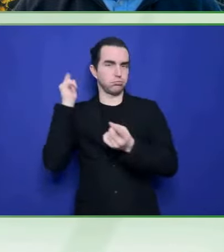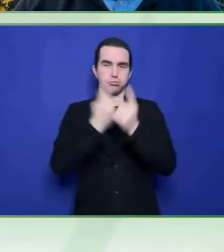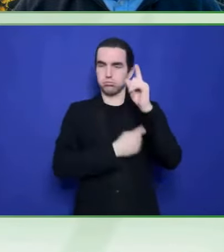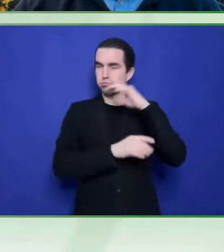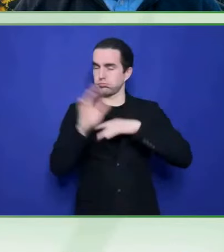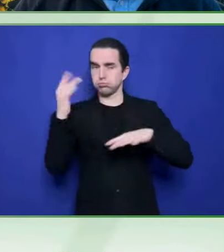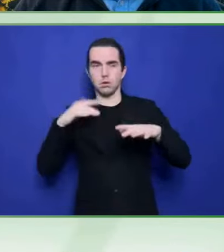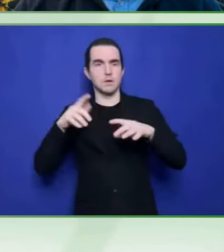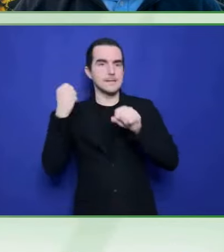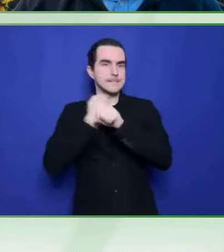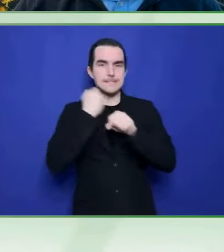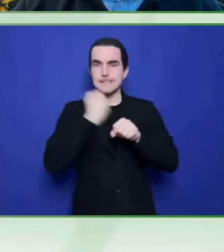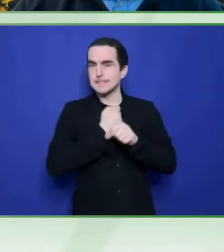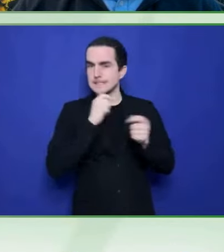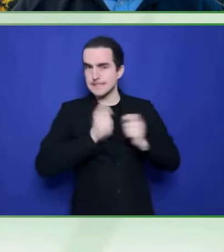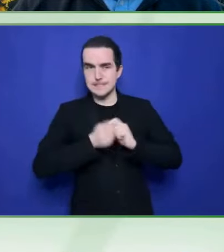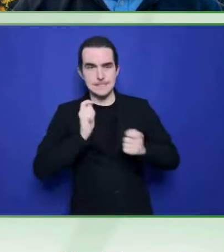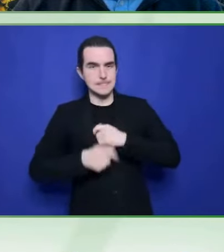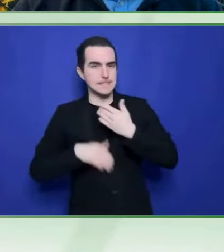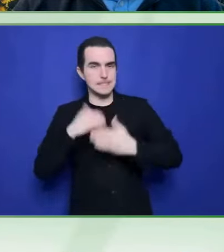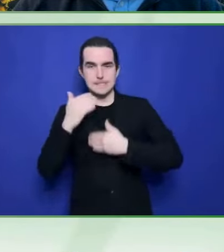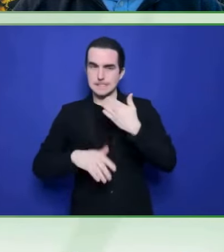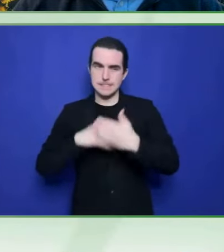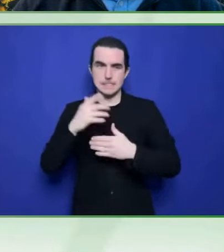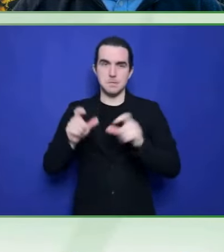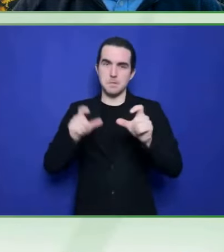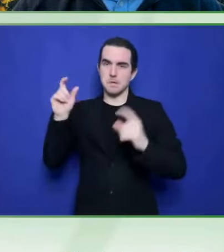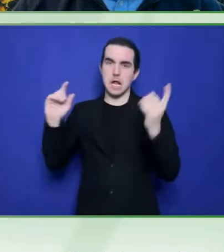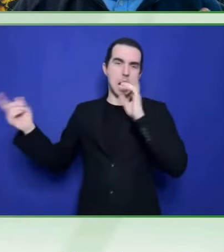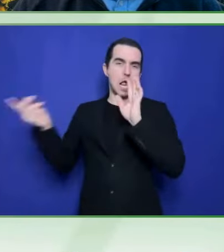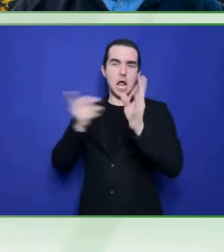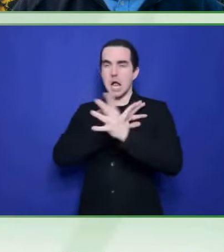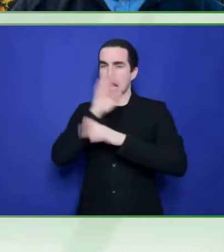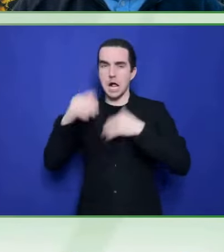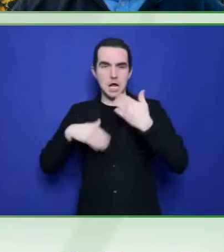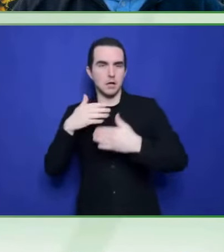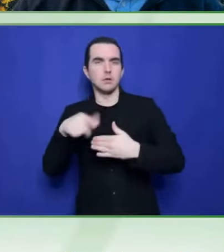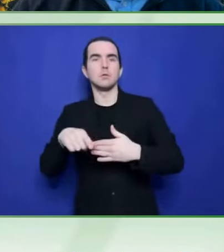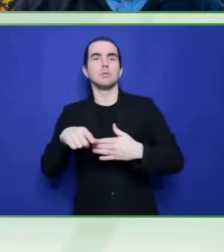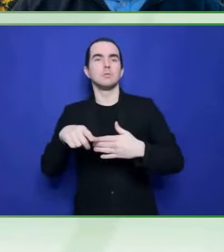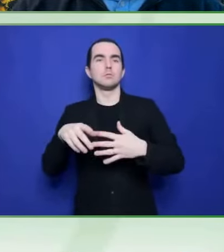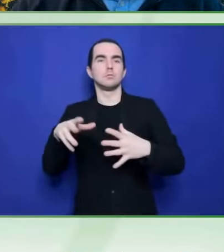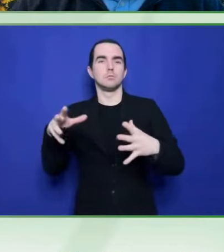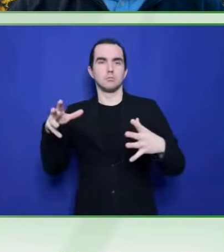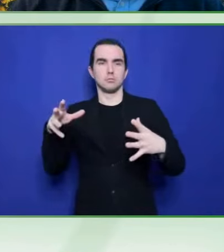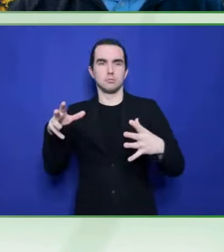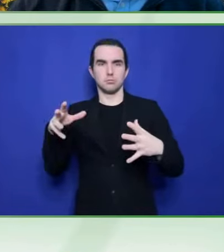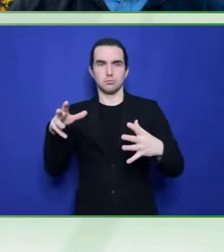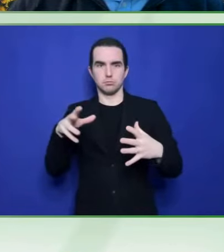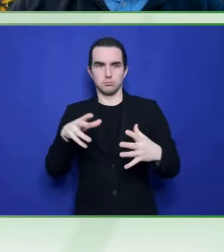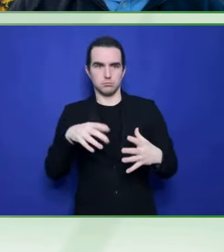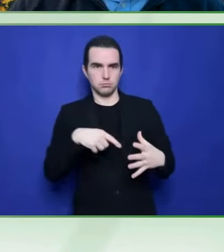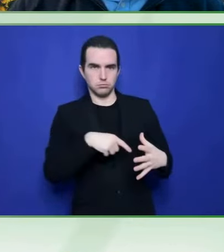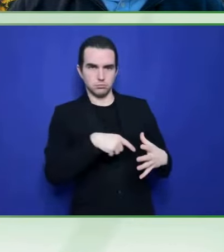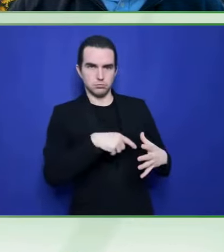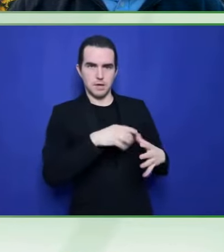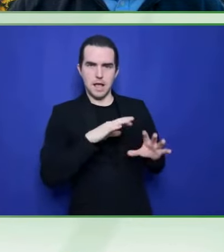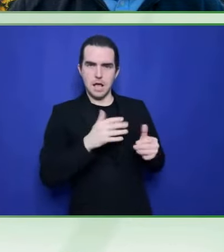financial services in this too. So from autonomous vehicles to everybody wanting to be the next Uber or